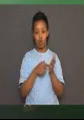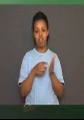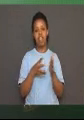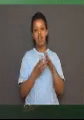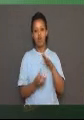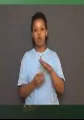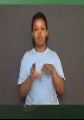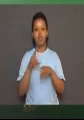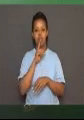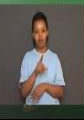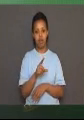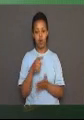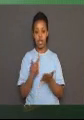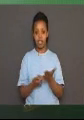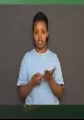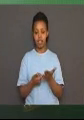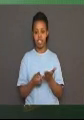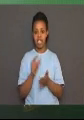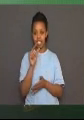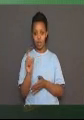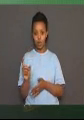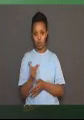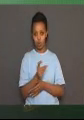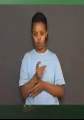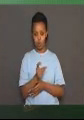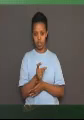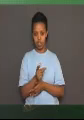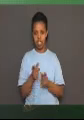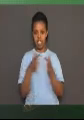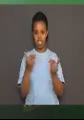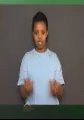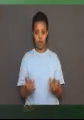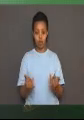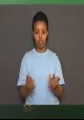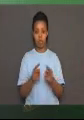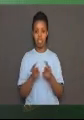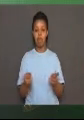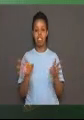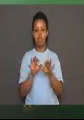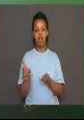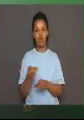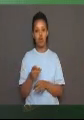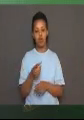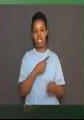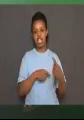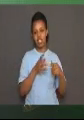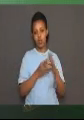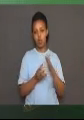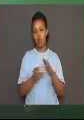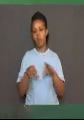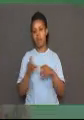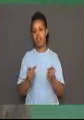mutations. These are the smallest, yet most significant type of gene